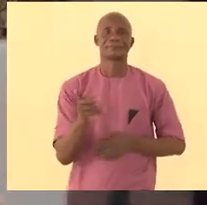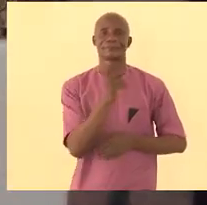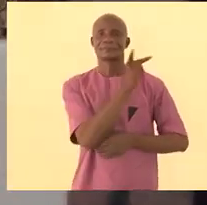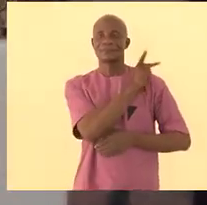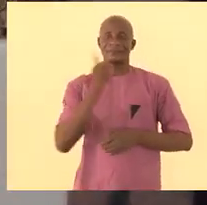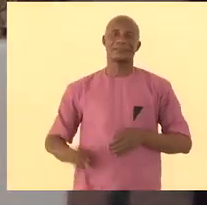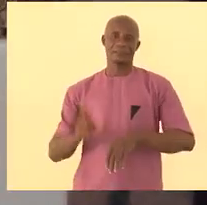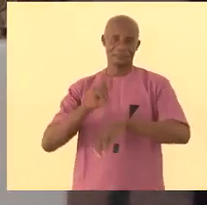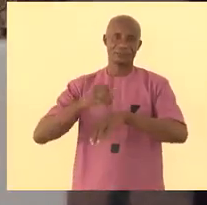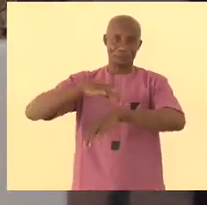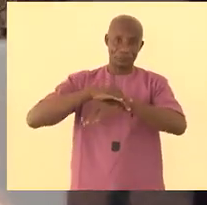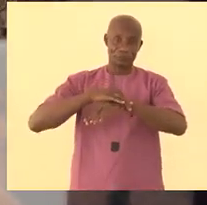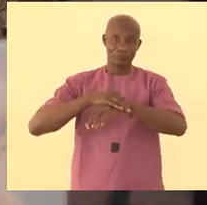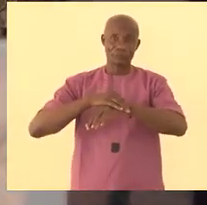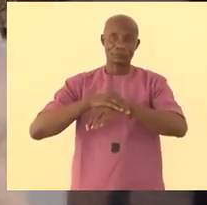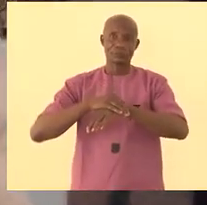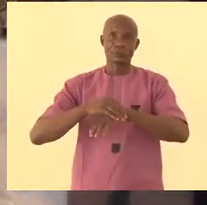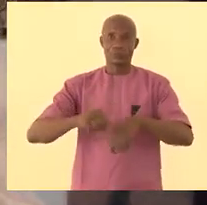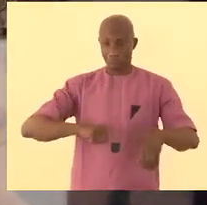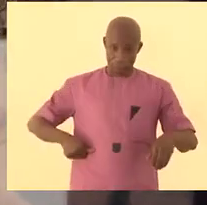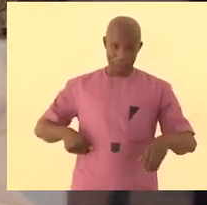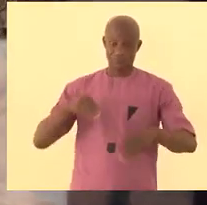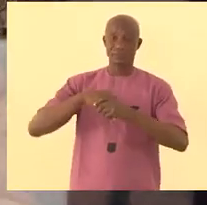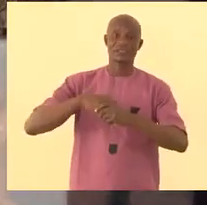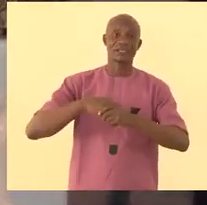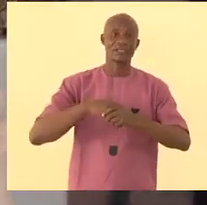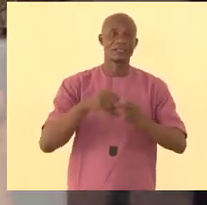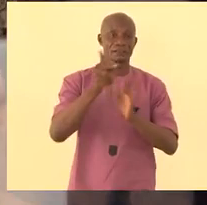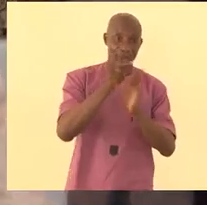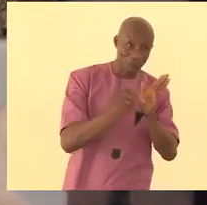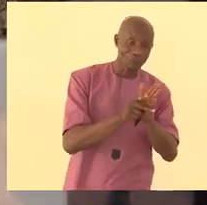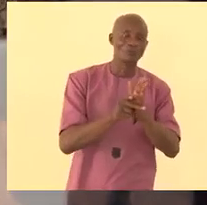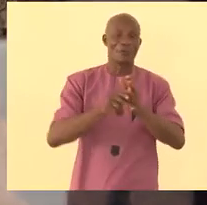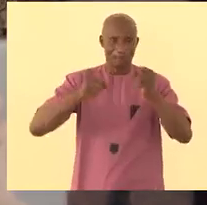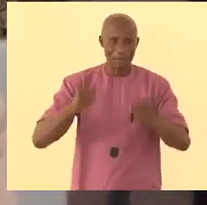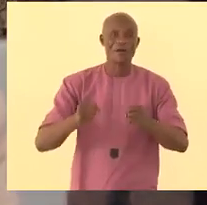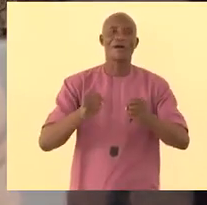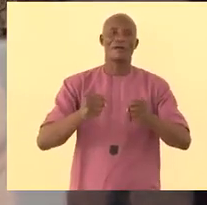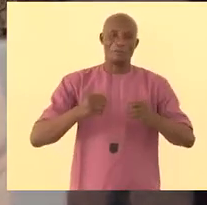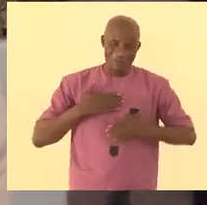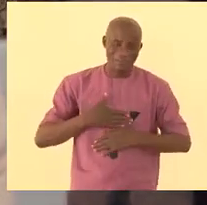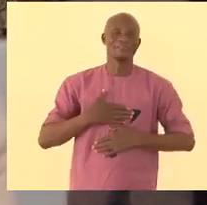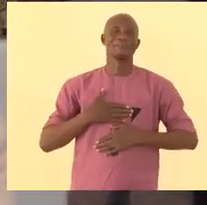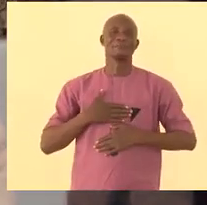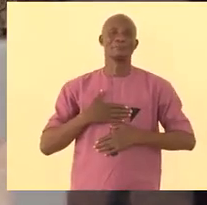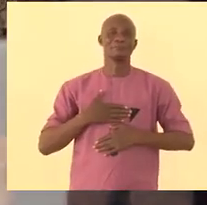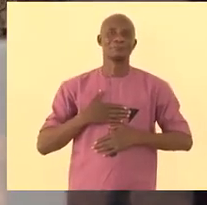The kingdoms of the earth operate on the principles of fortune, fame, power, and